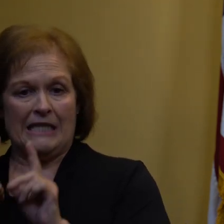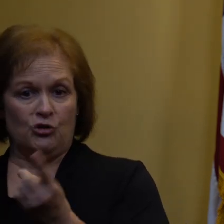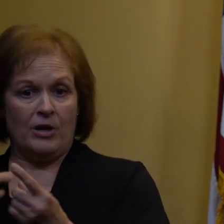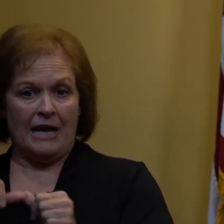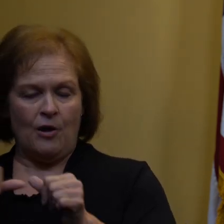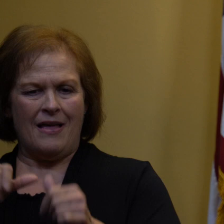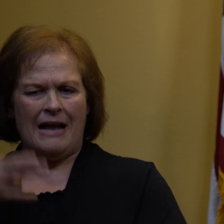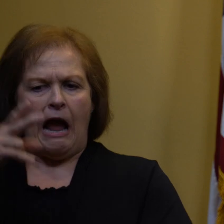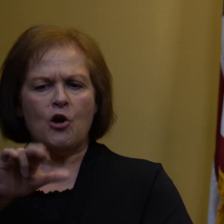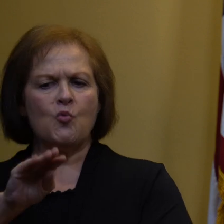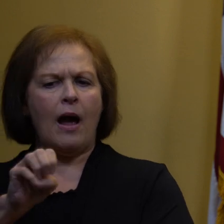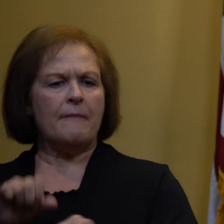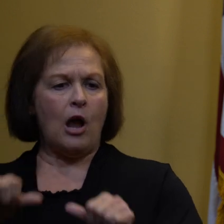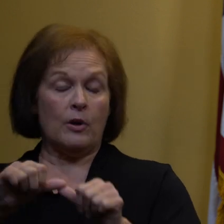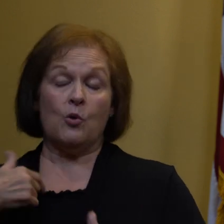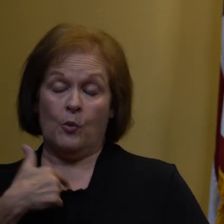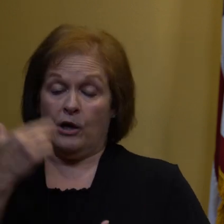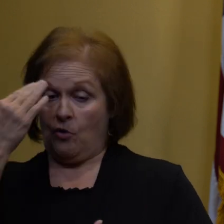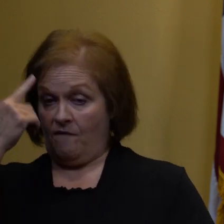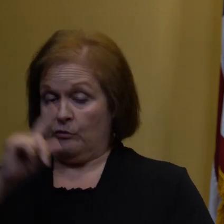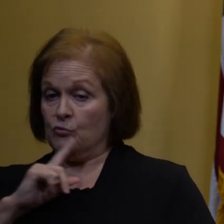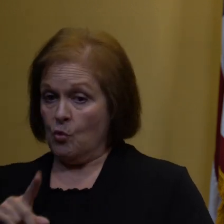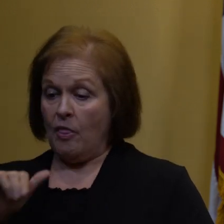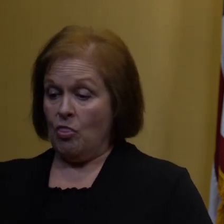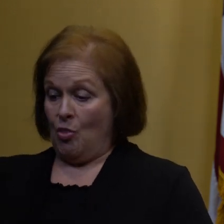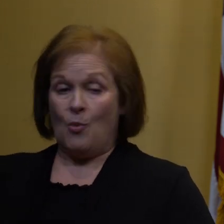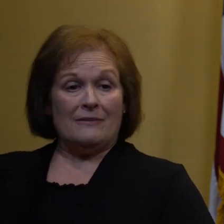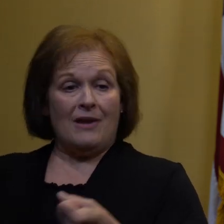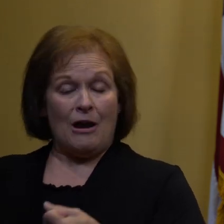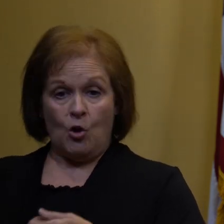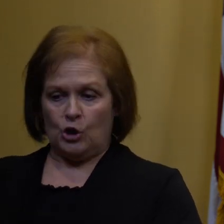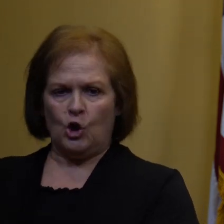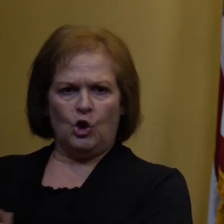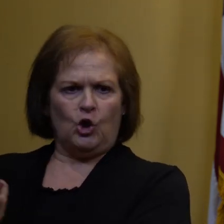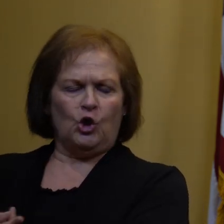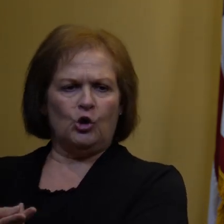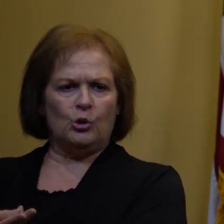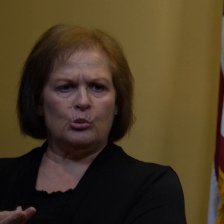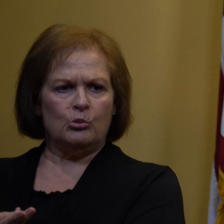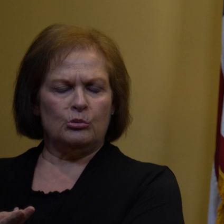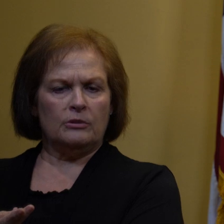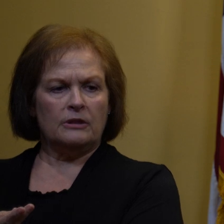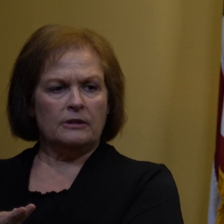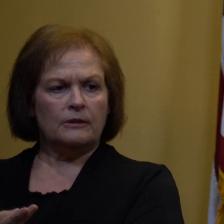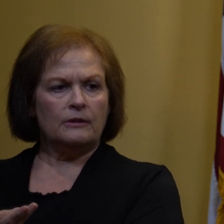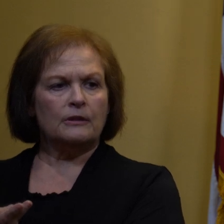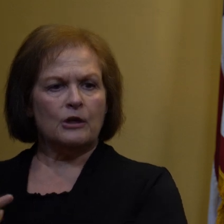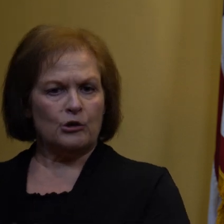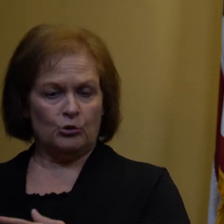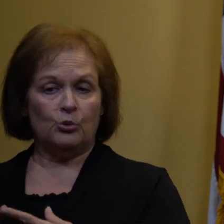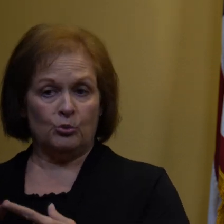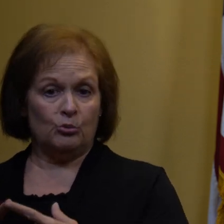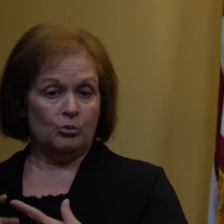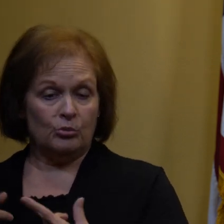crime areas, and we know for a fact that some of these vehicles are used to continue the